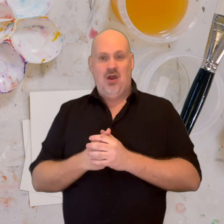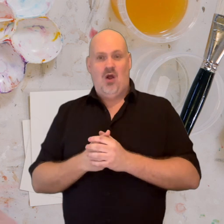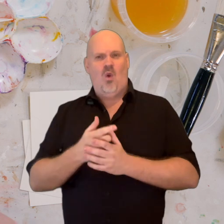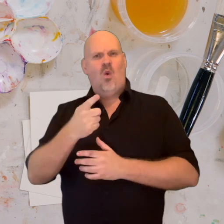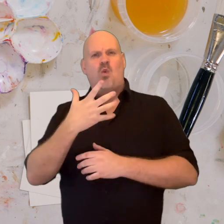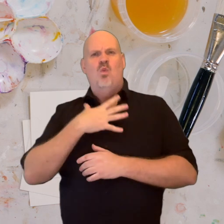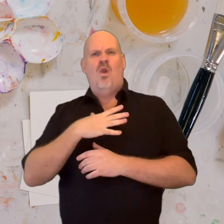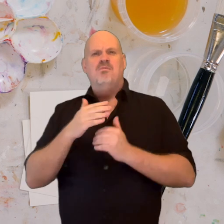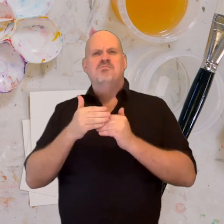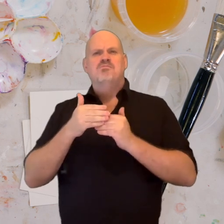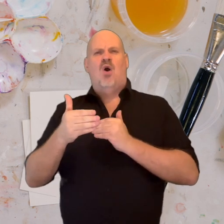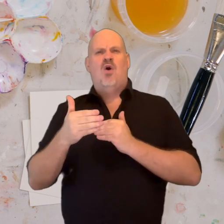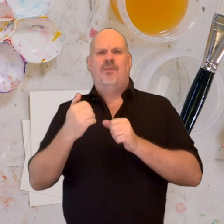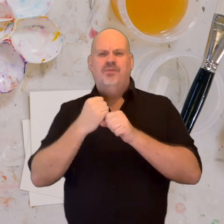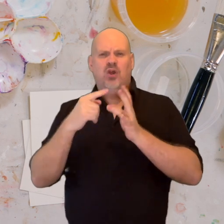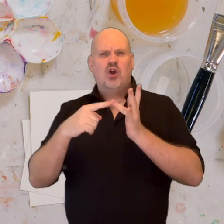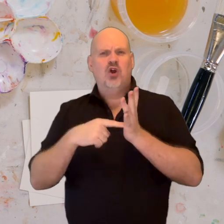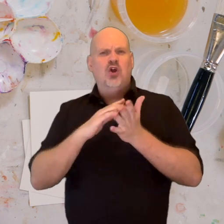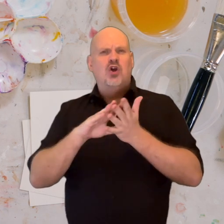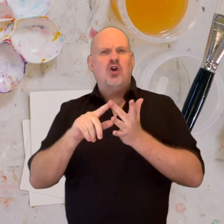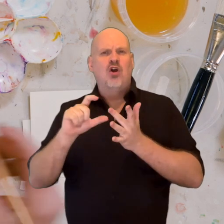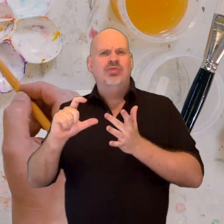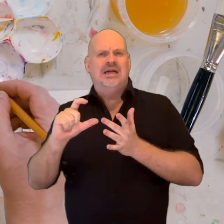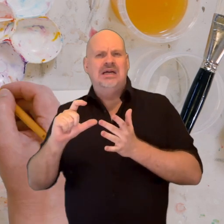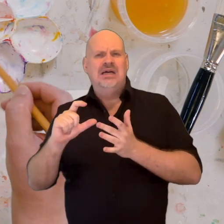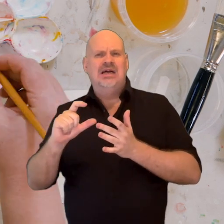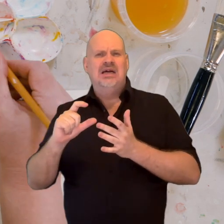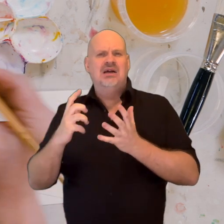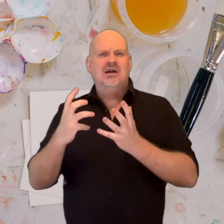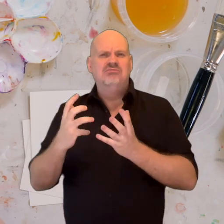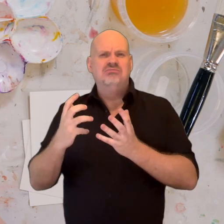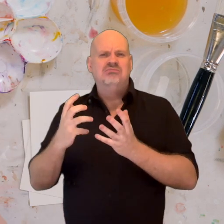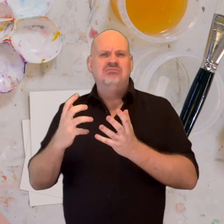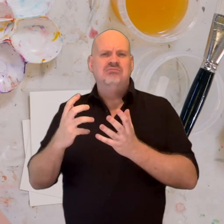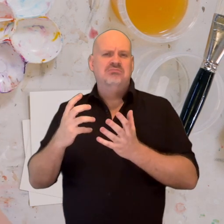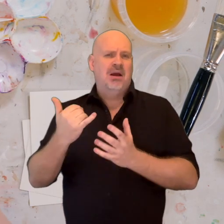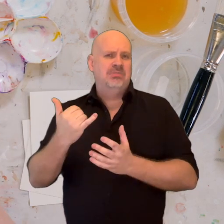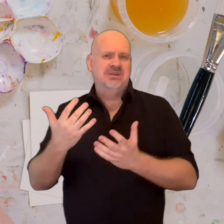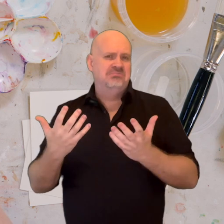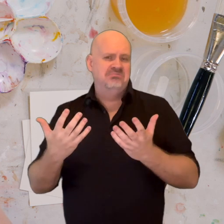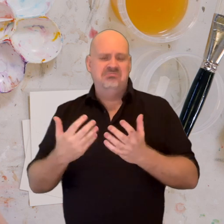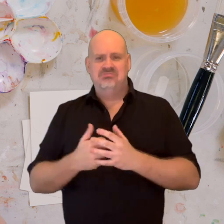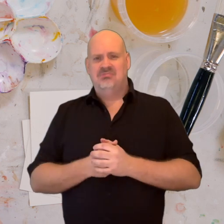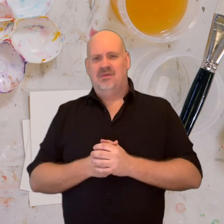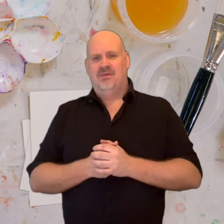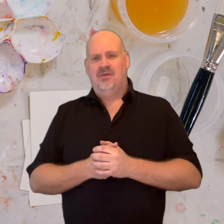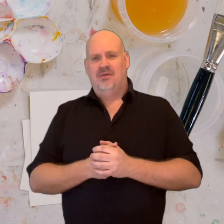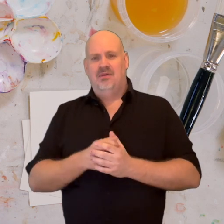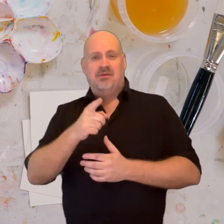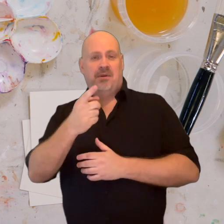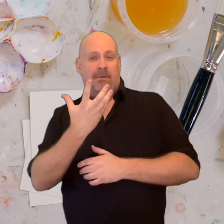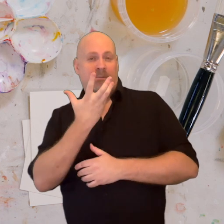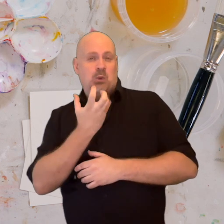to make your flowers a lot more Gothic, perhaps? Perhaps that's the mood you're